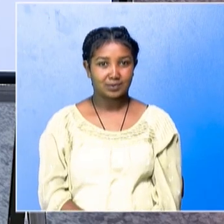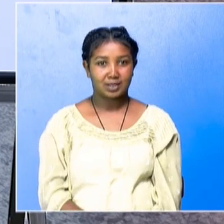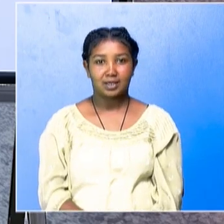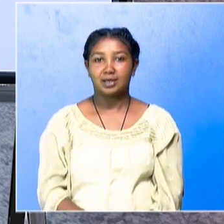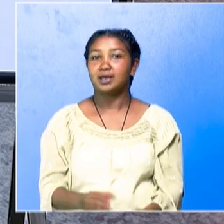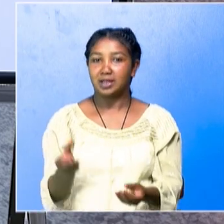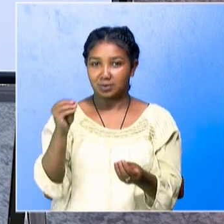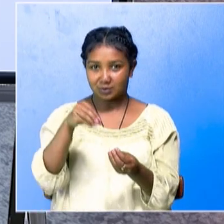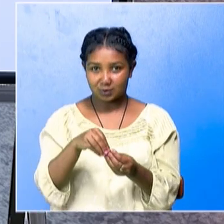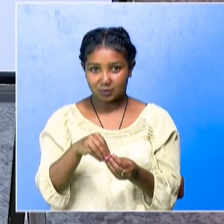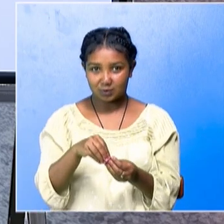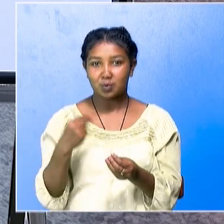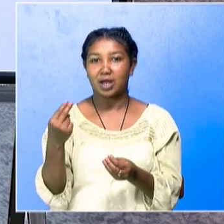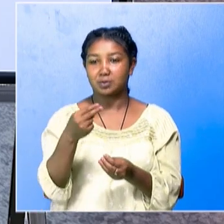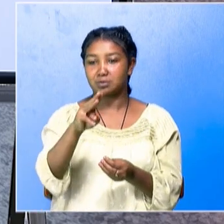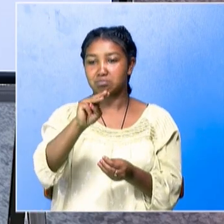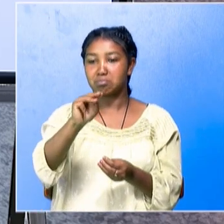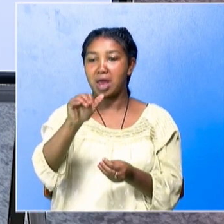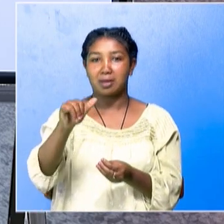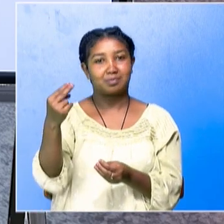Here it is also, we can use may